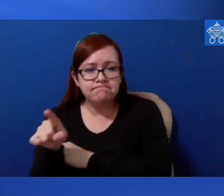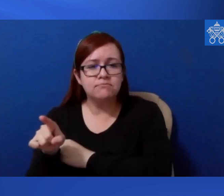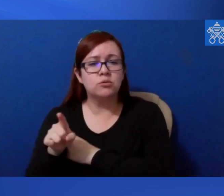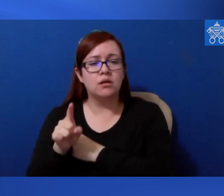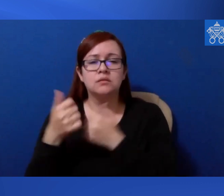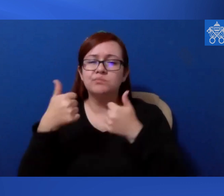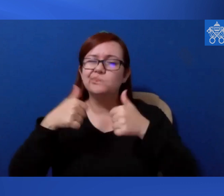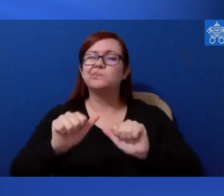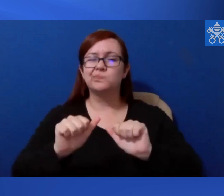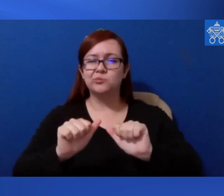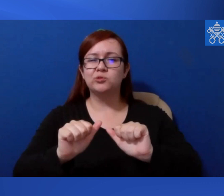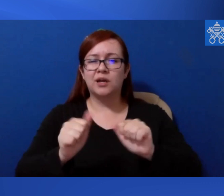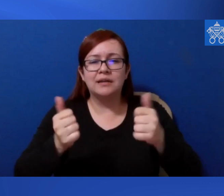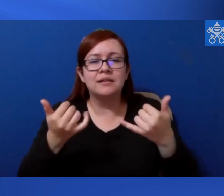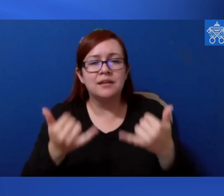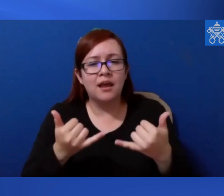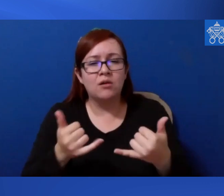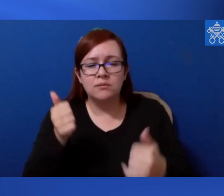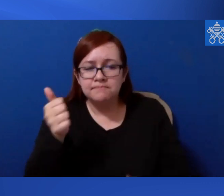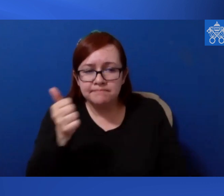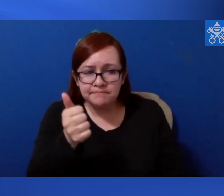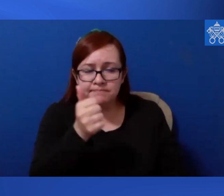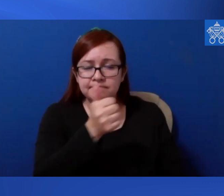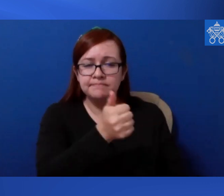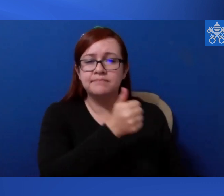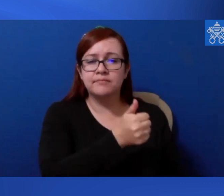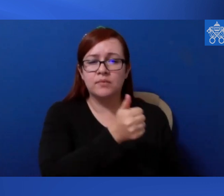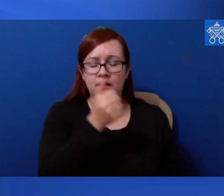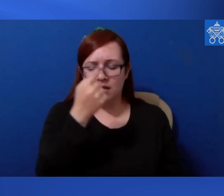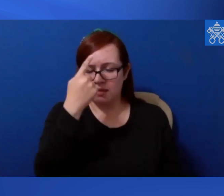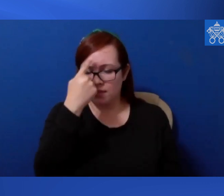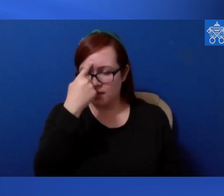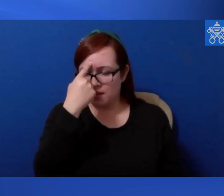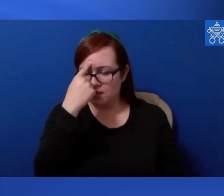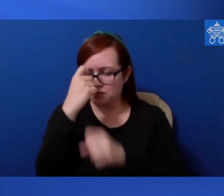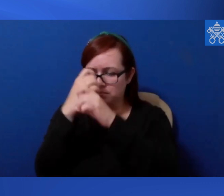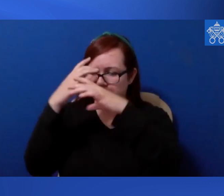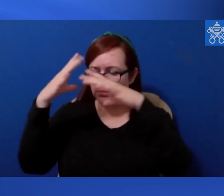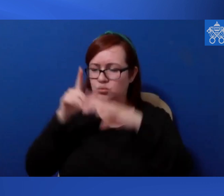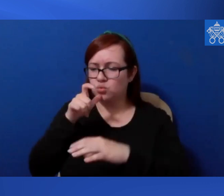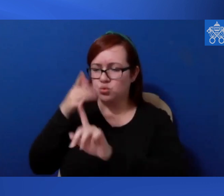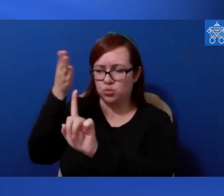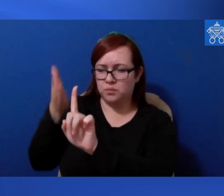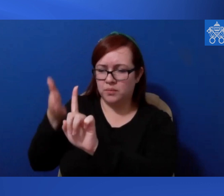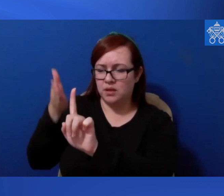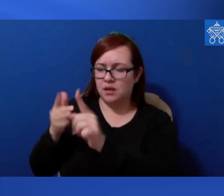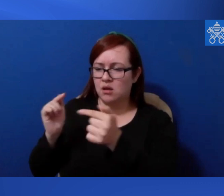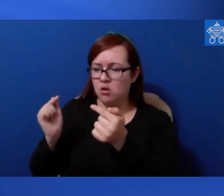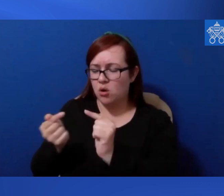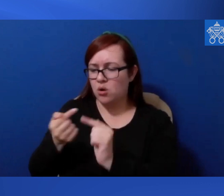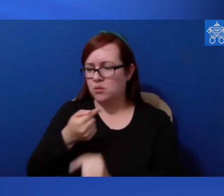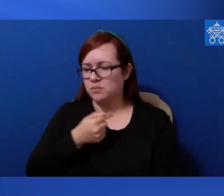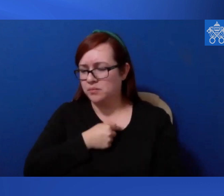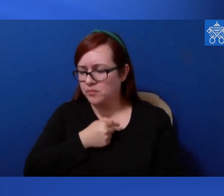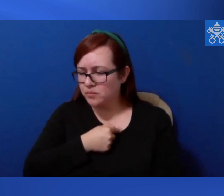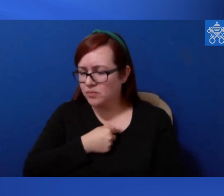Let us try now, each one of us, to think of a person who has hurt you.